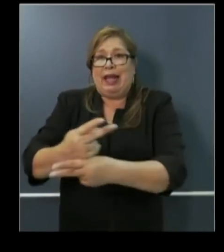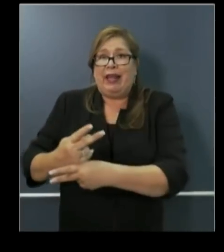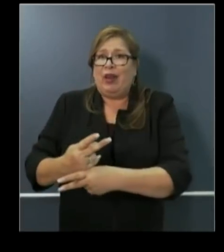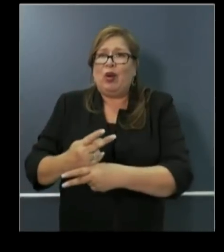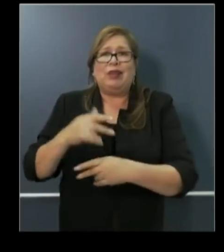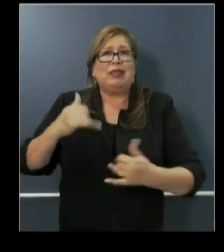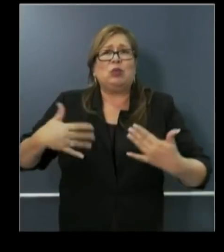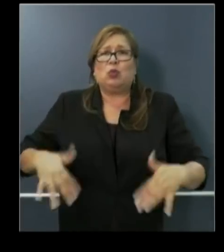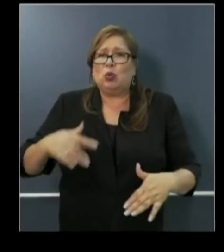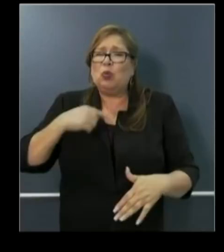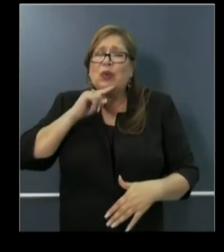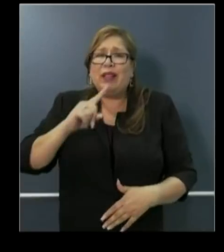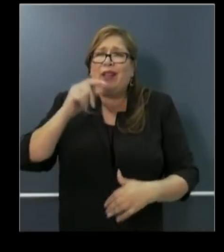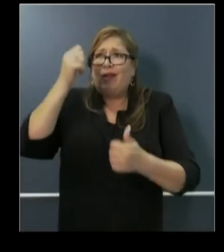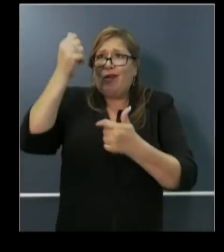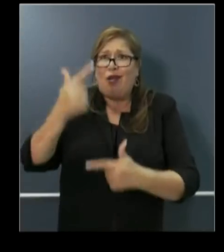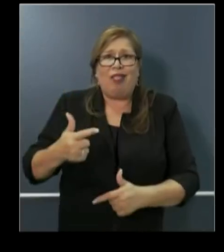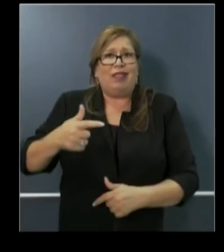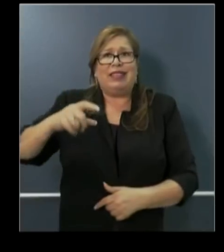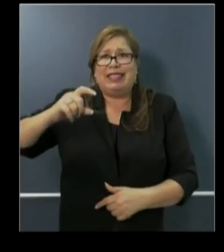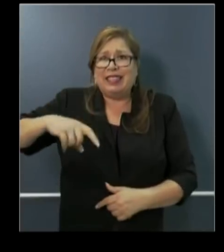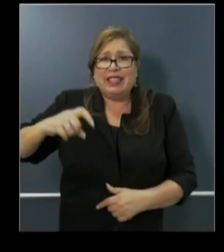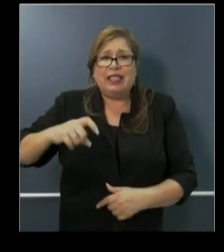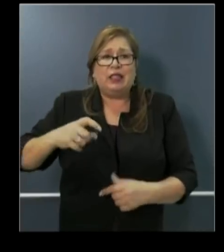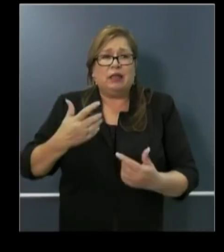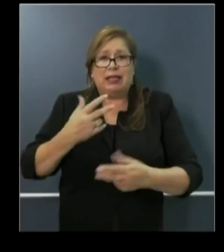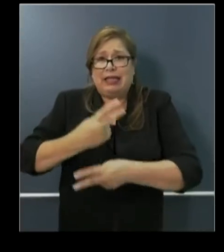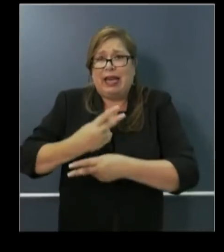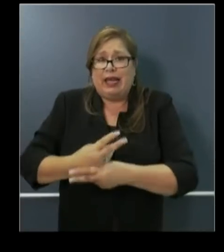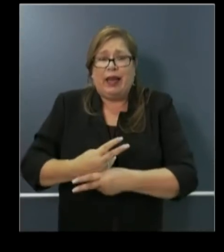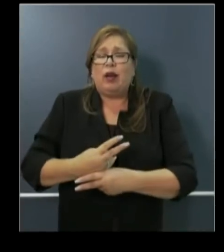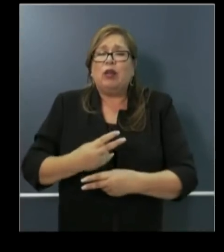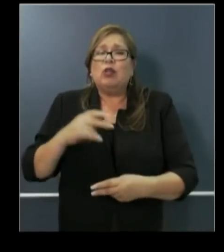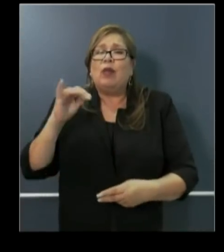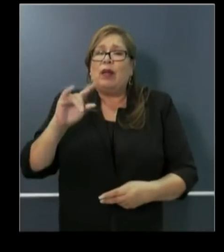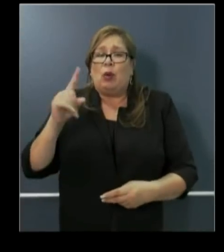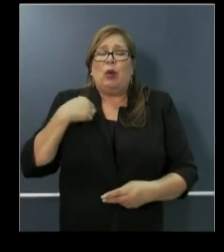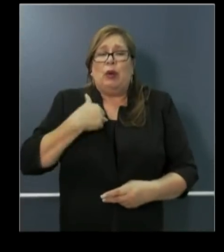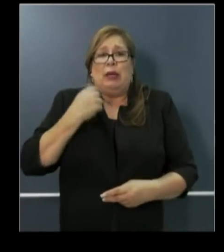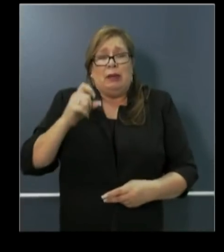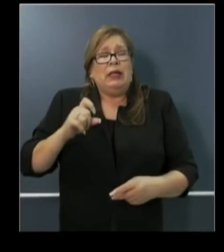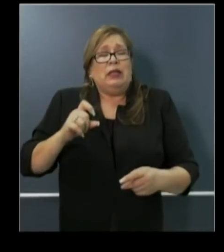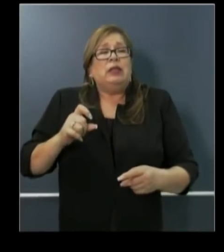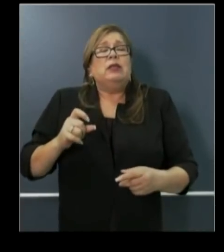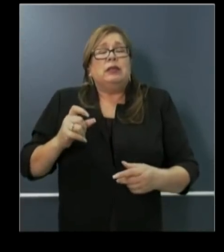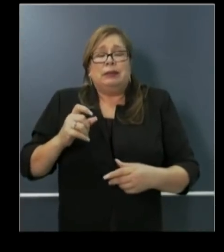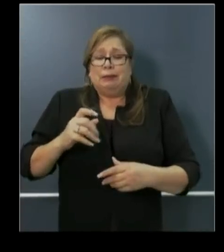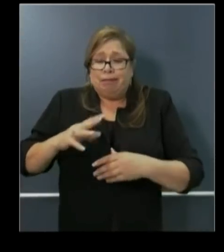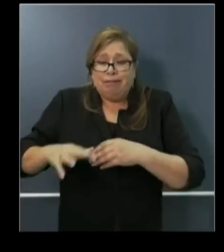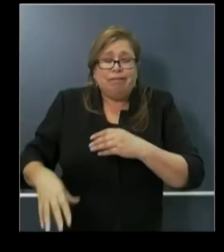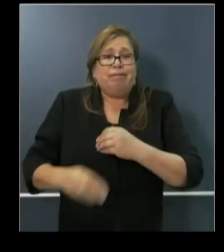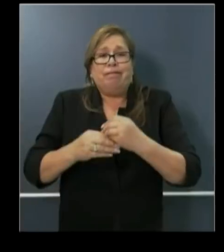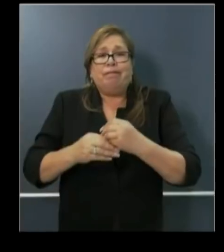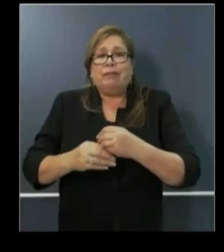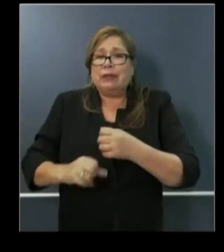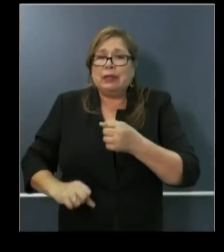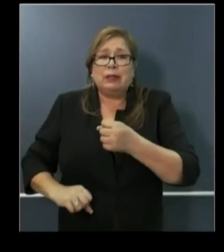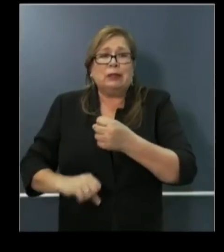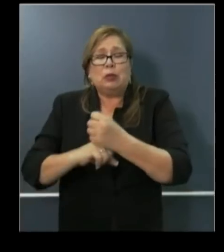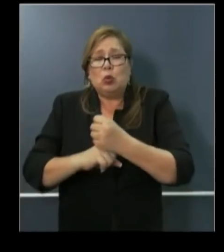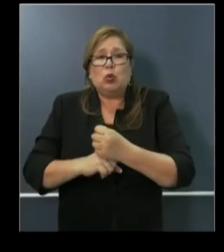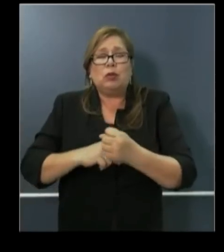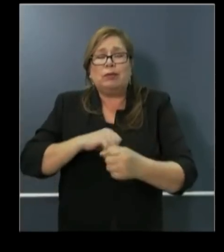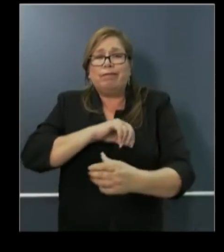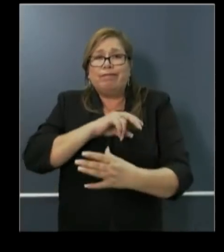state, and I would say that it's the place where we need to put our oar down for, additional intensive